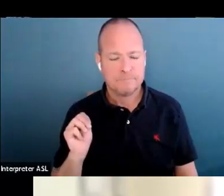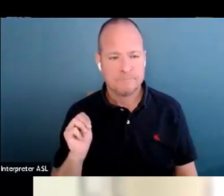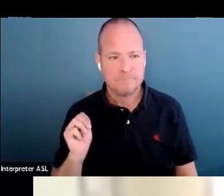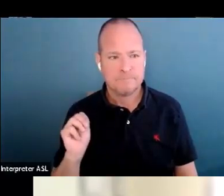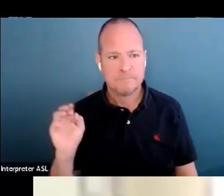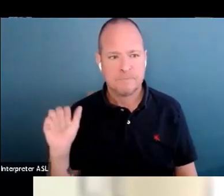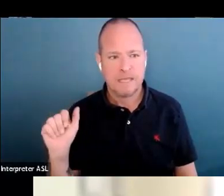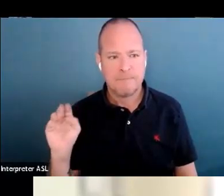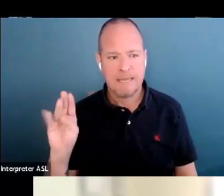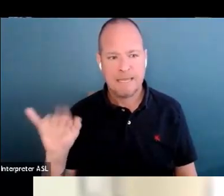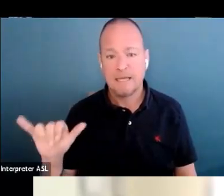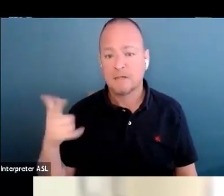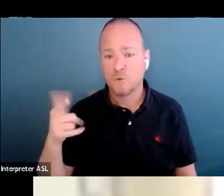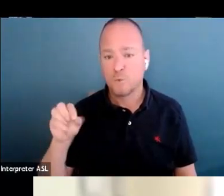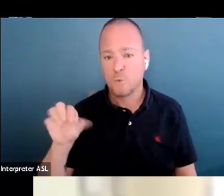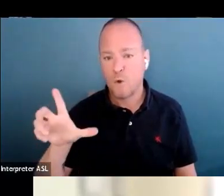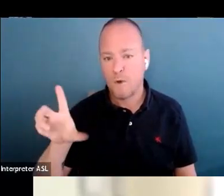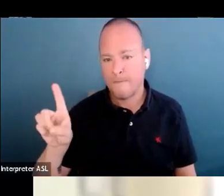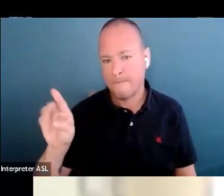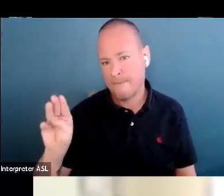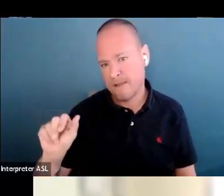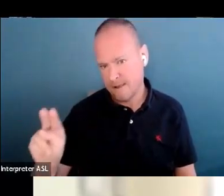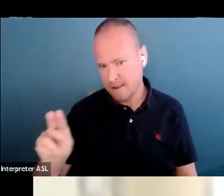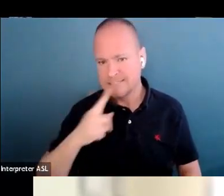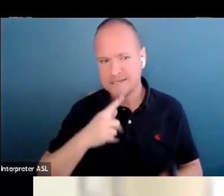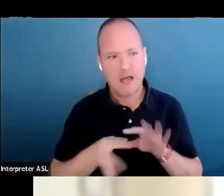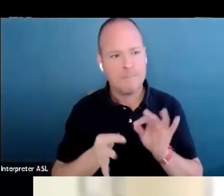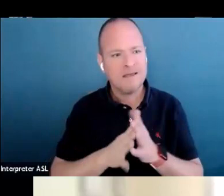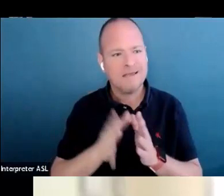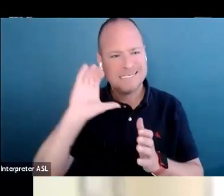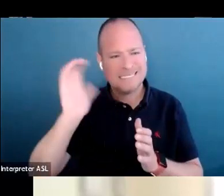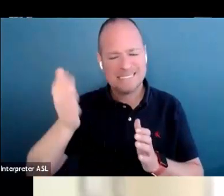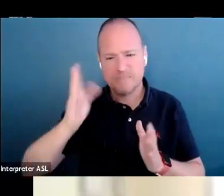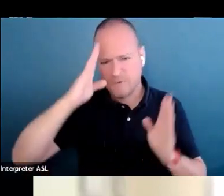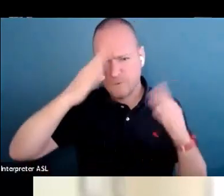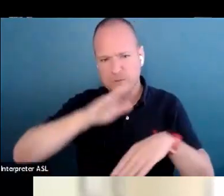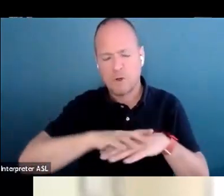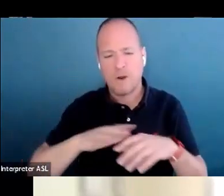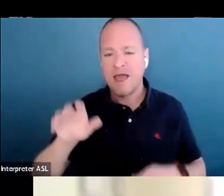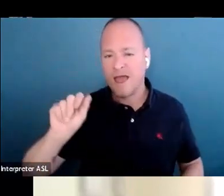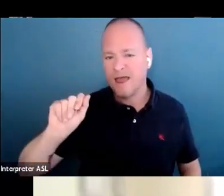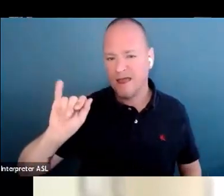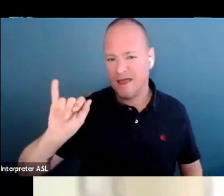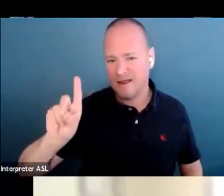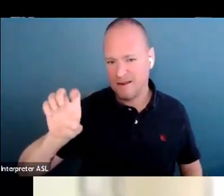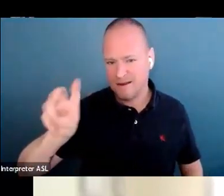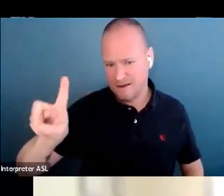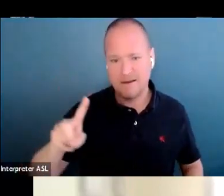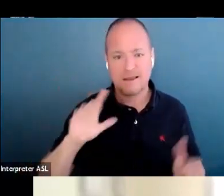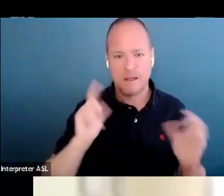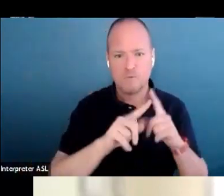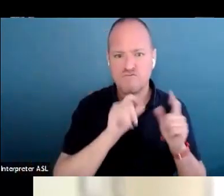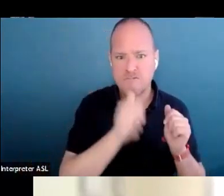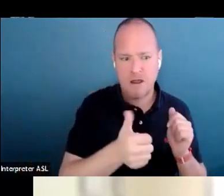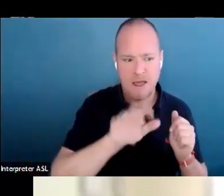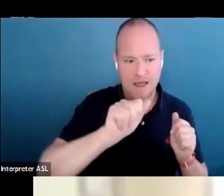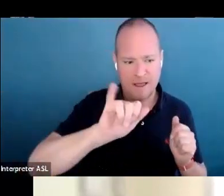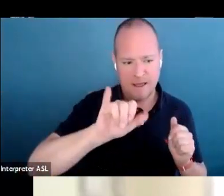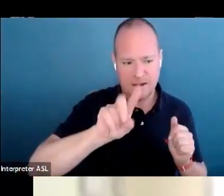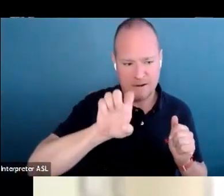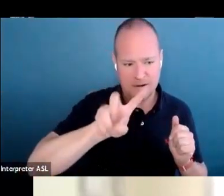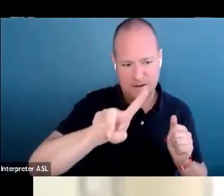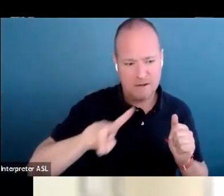Amy Goldman has a comment. It seems like your focus is on what some refer to as aided versus unaided communication and excludes